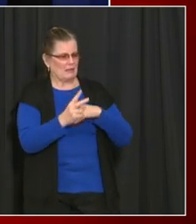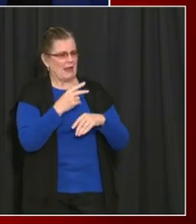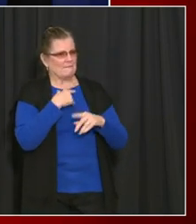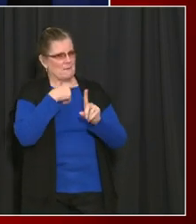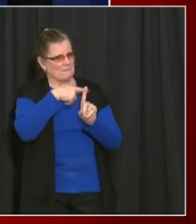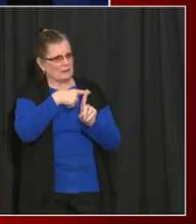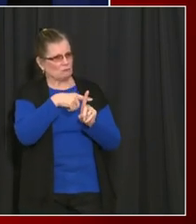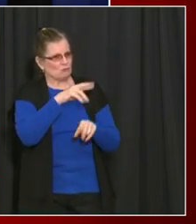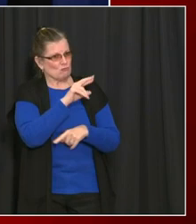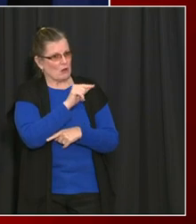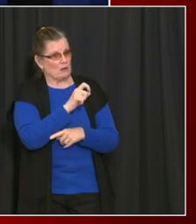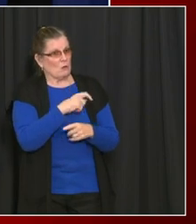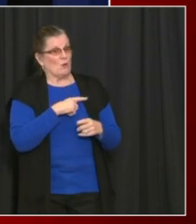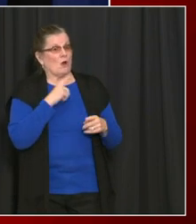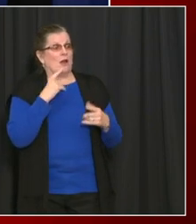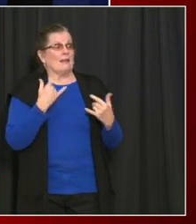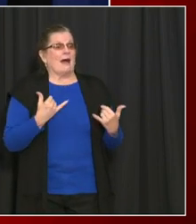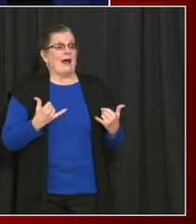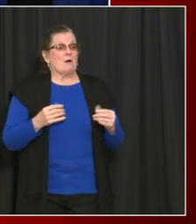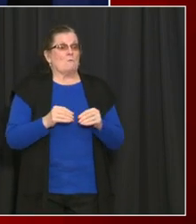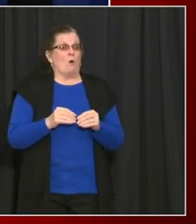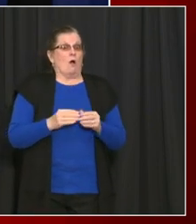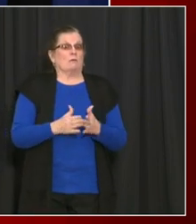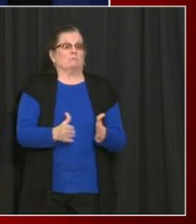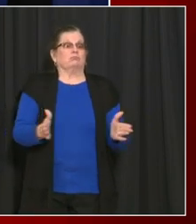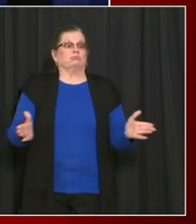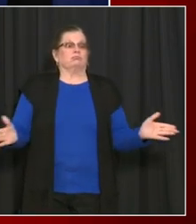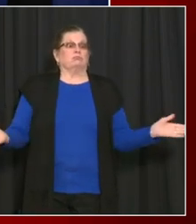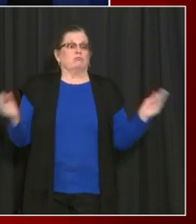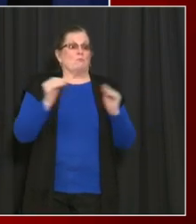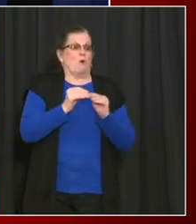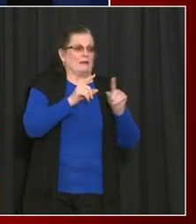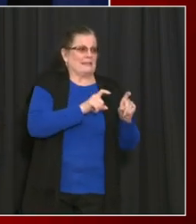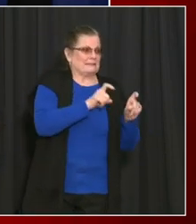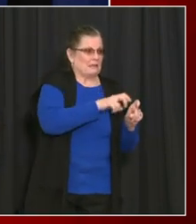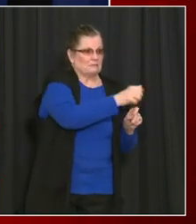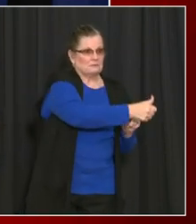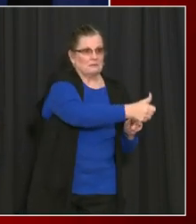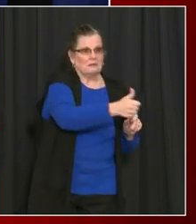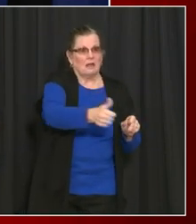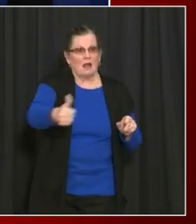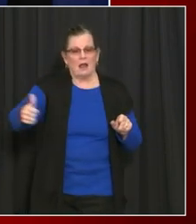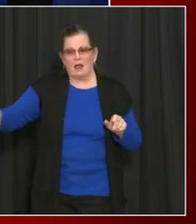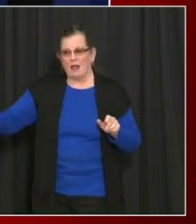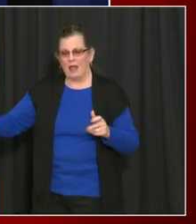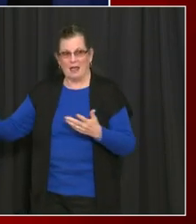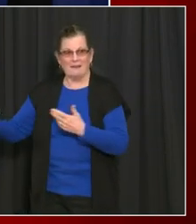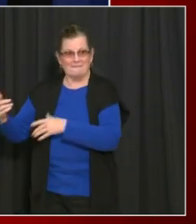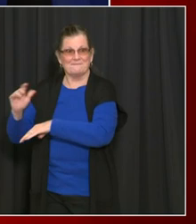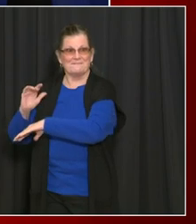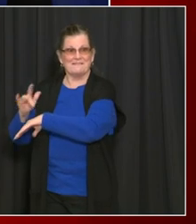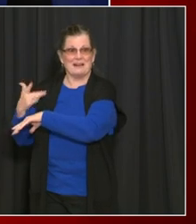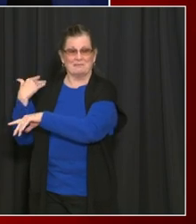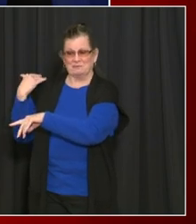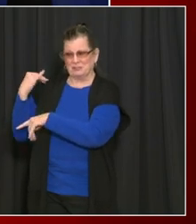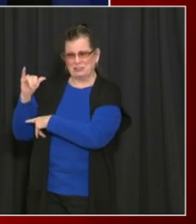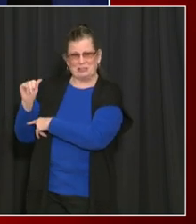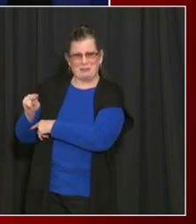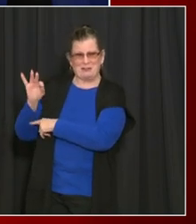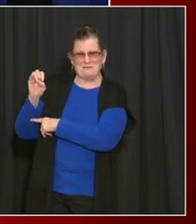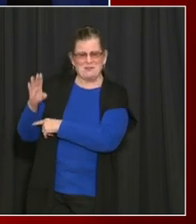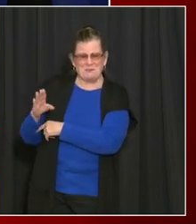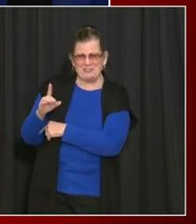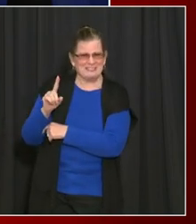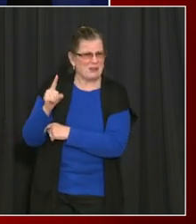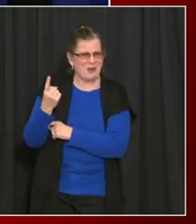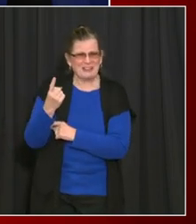because we are broadening testing. Testing is becoming more widely available. Back in January and February, the only